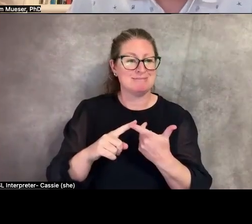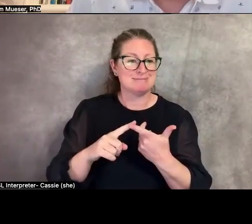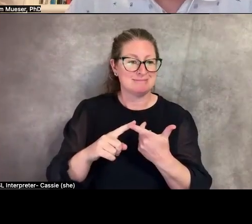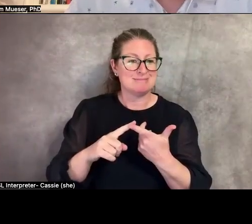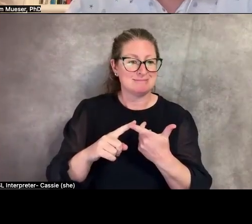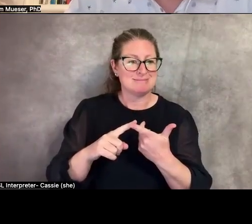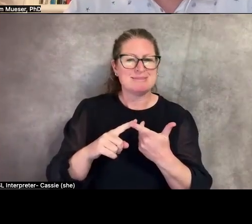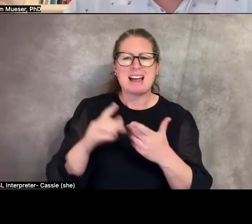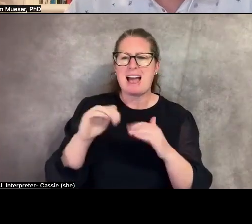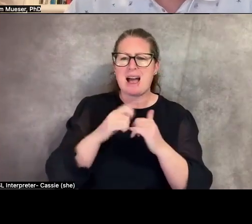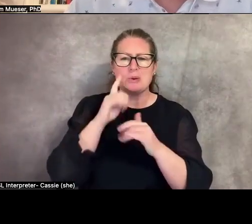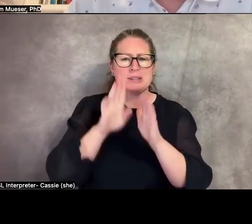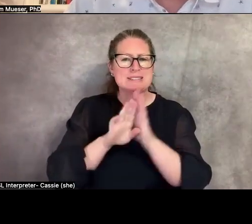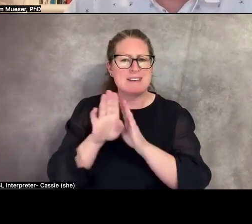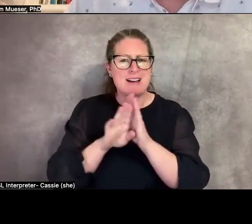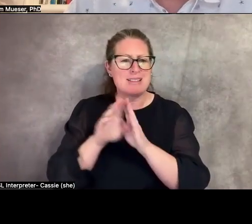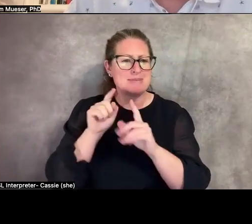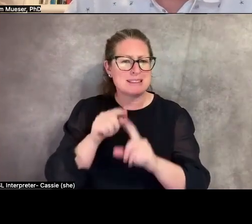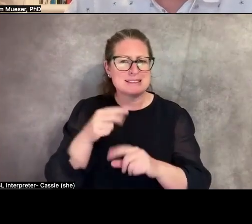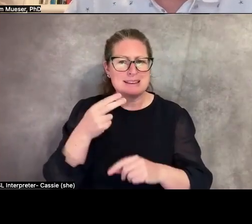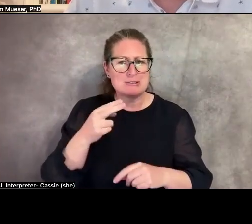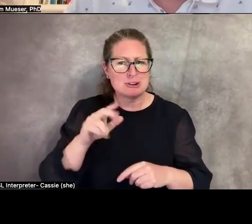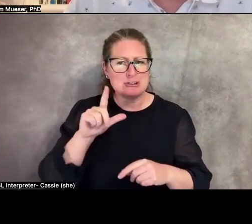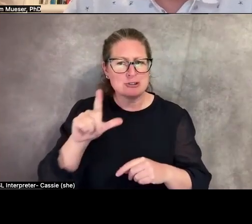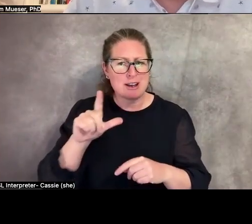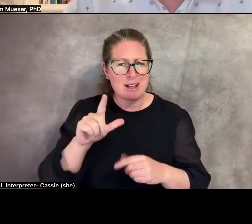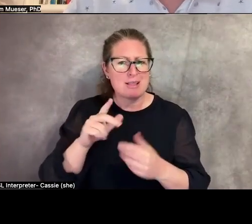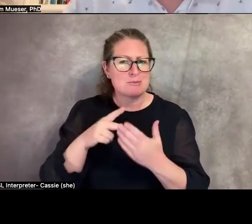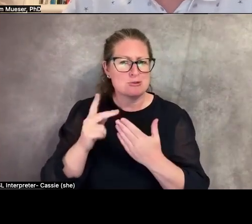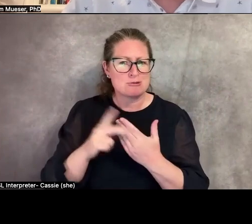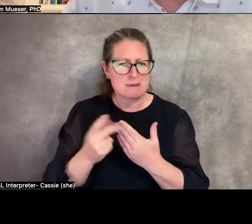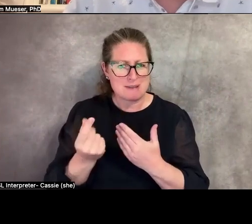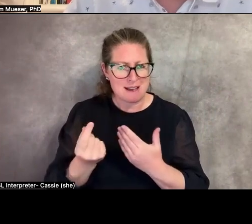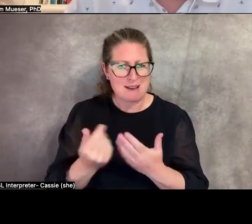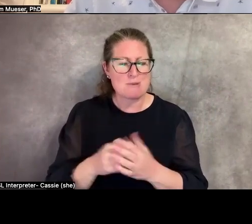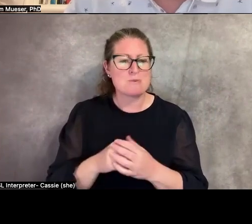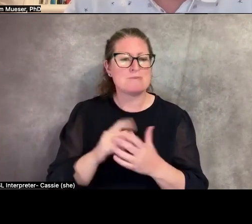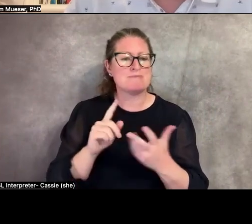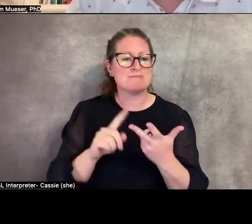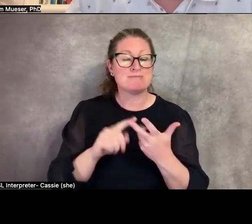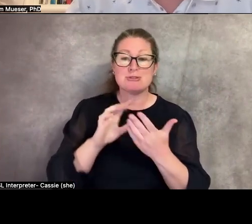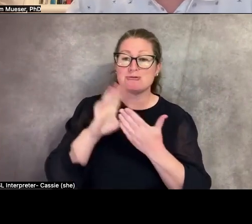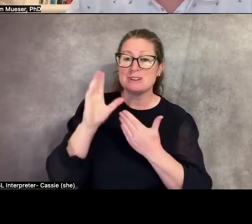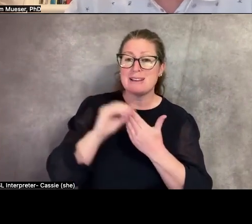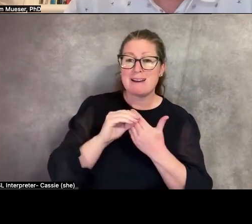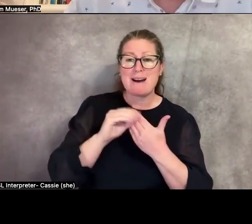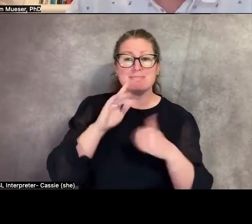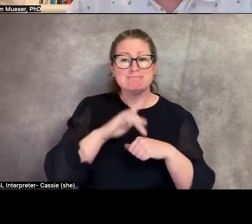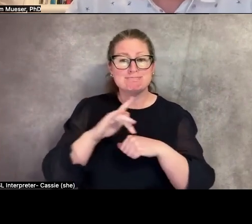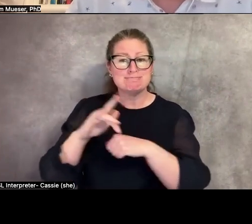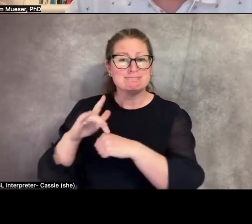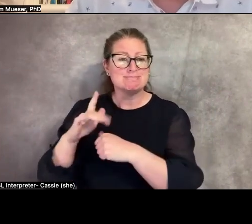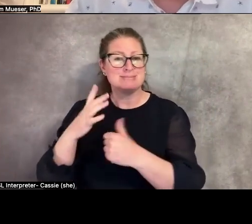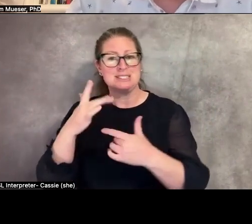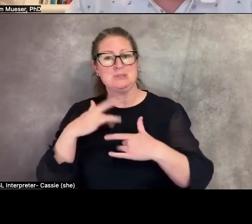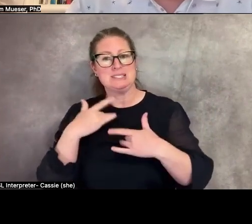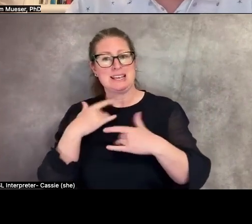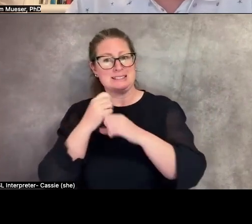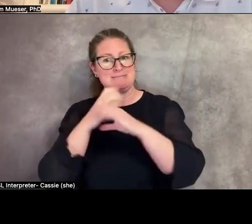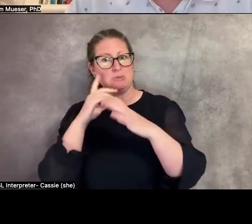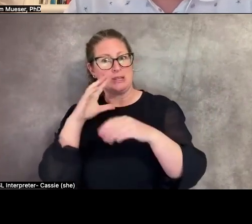the development of the HHL program, the curriculum, so you can get a sense of what's in it and how it